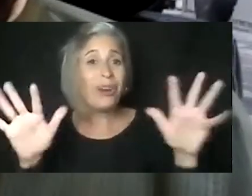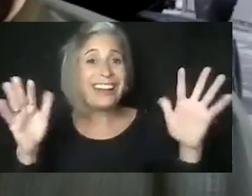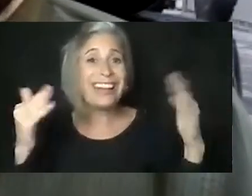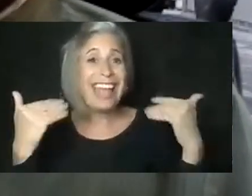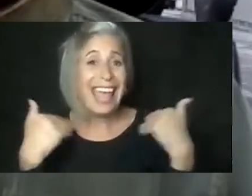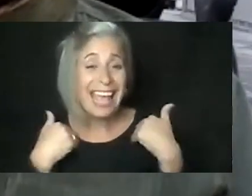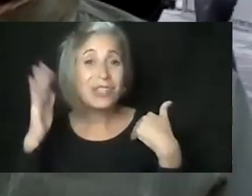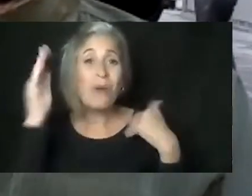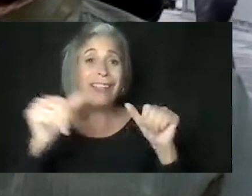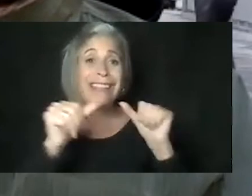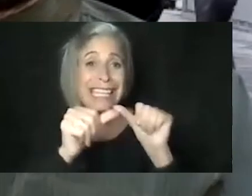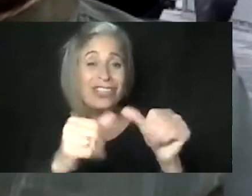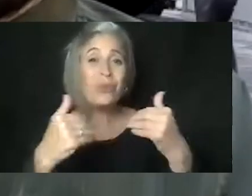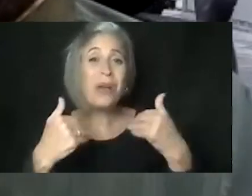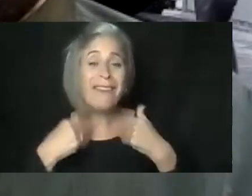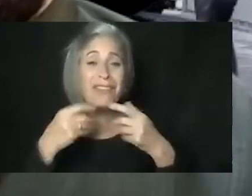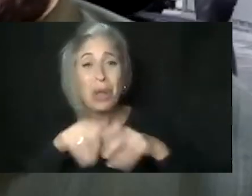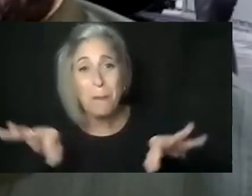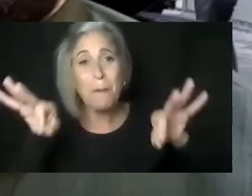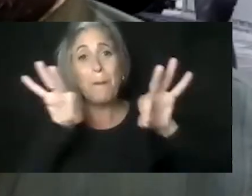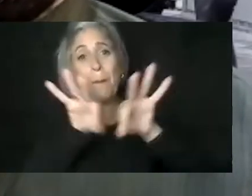and will continue to have a very important